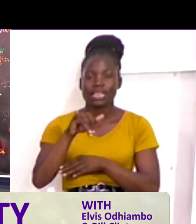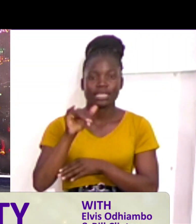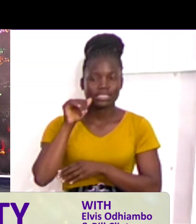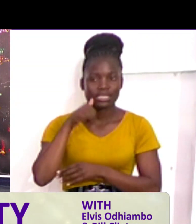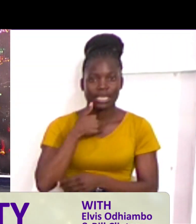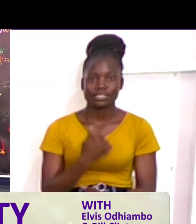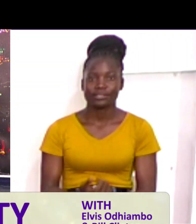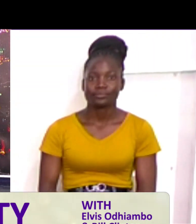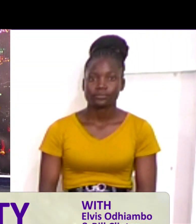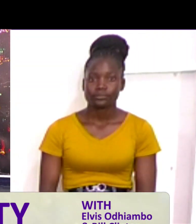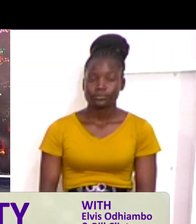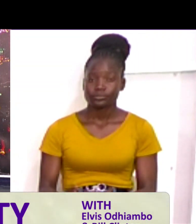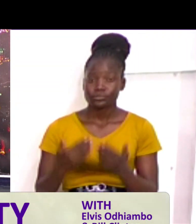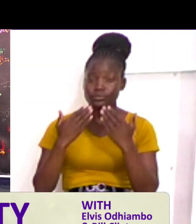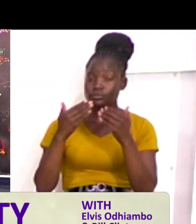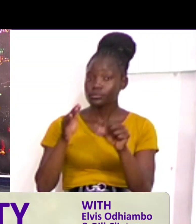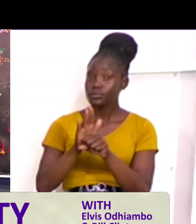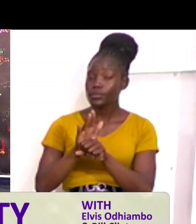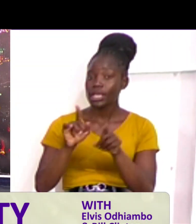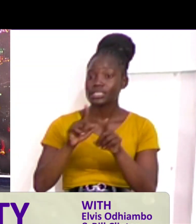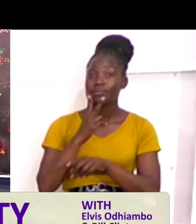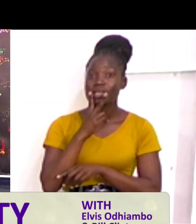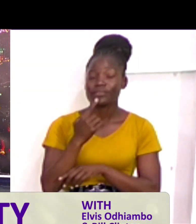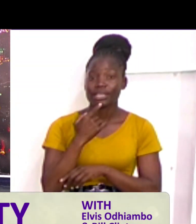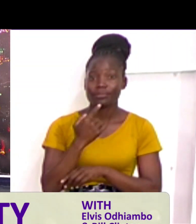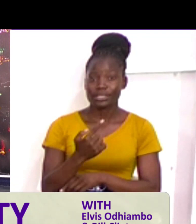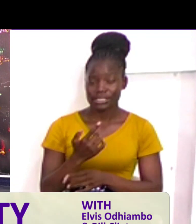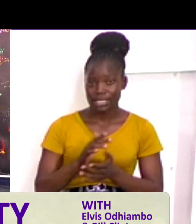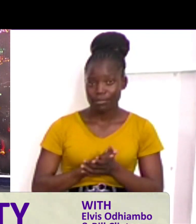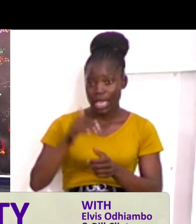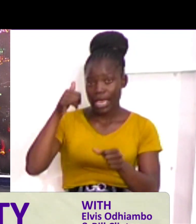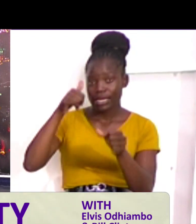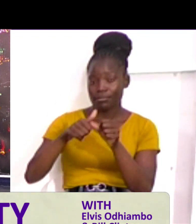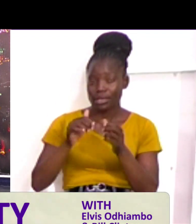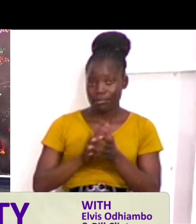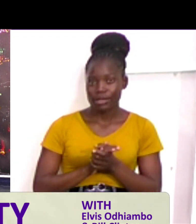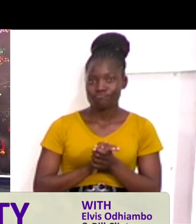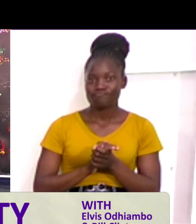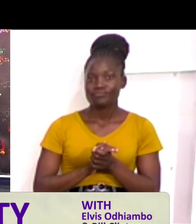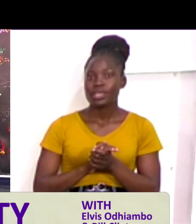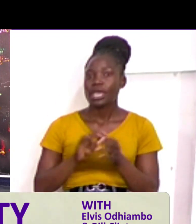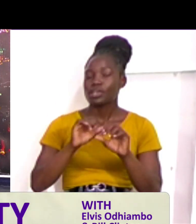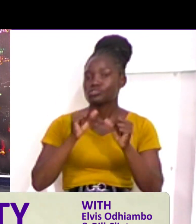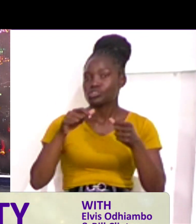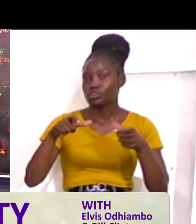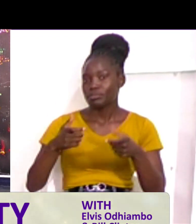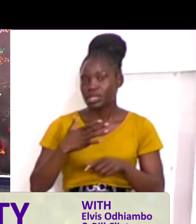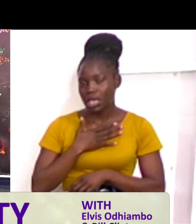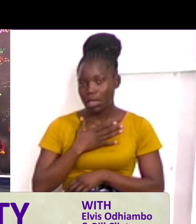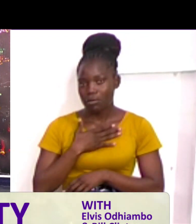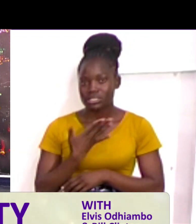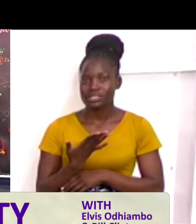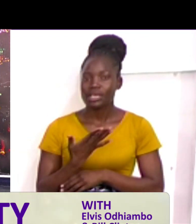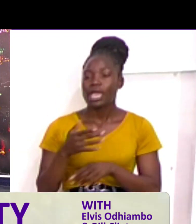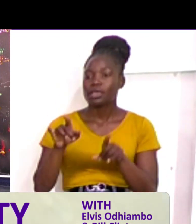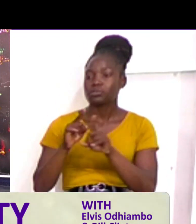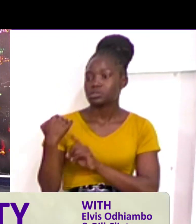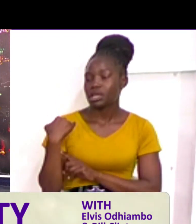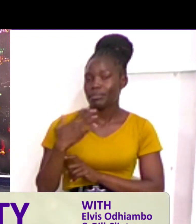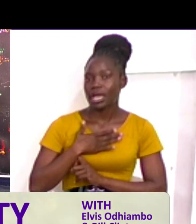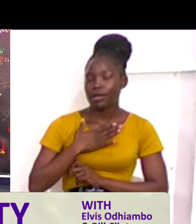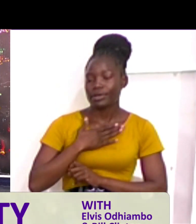very nice. All right, thank you so much. Just like ELVIS has mentioned, kumbuka, our channels of communication are officially open. 0111